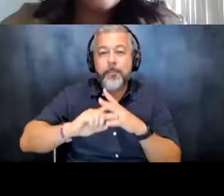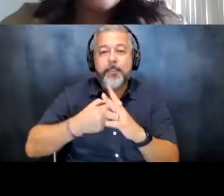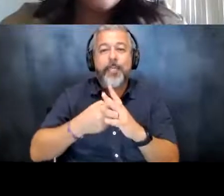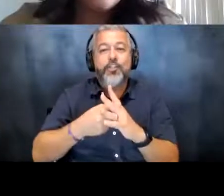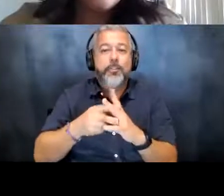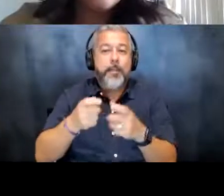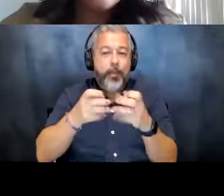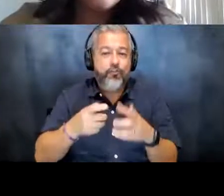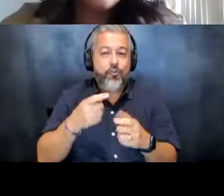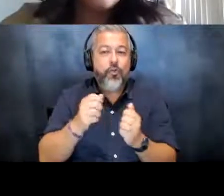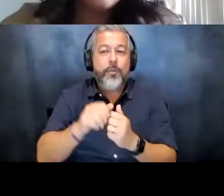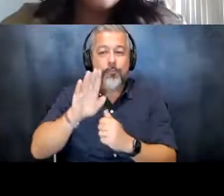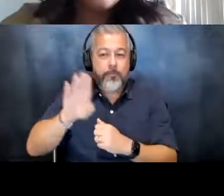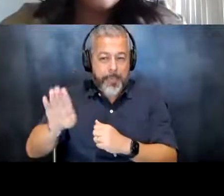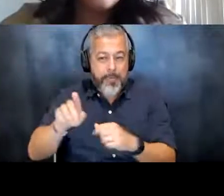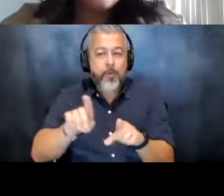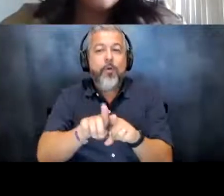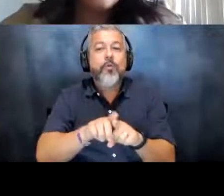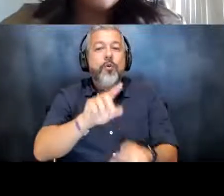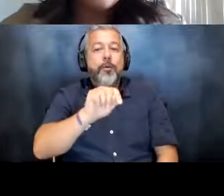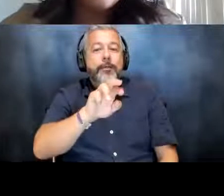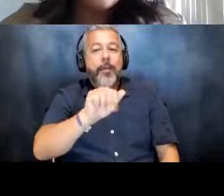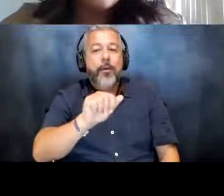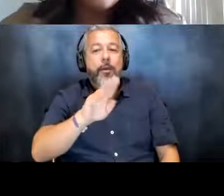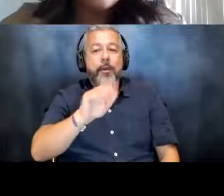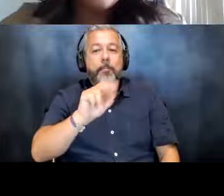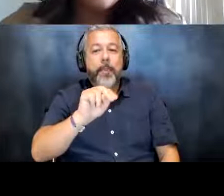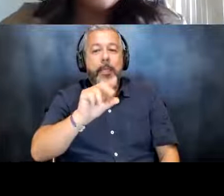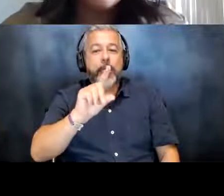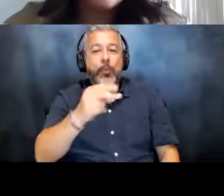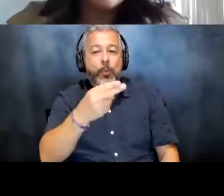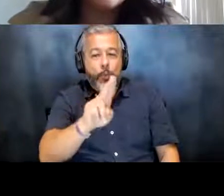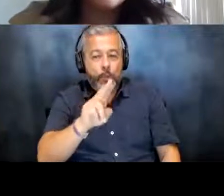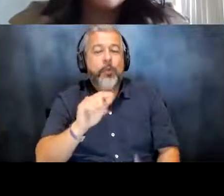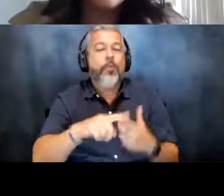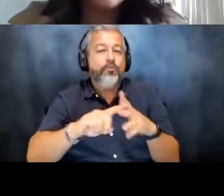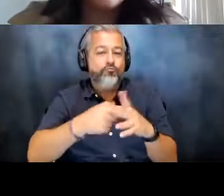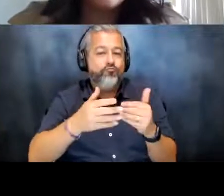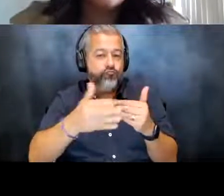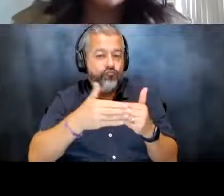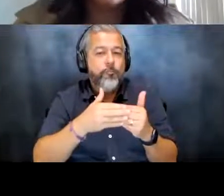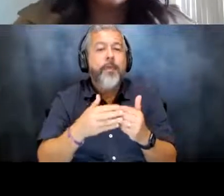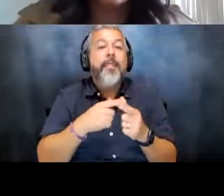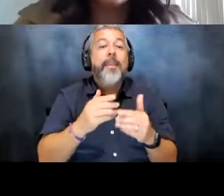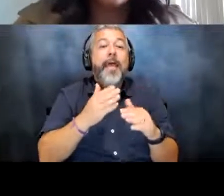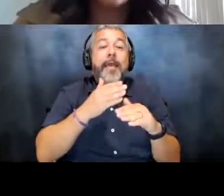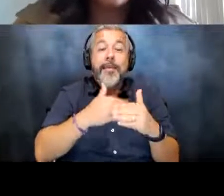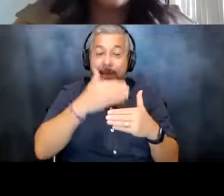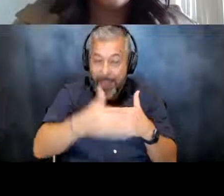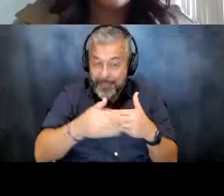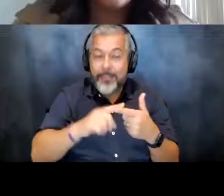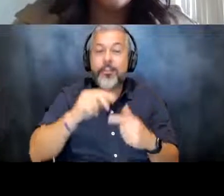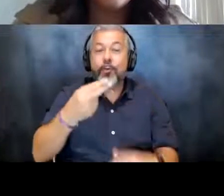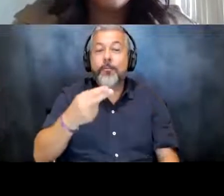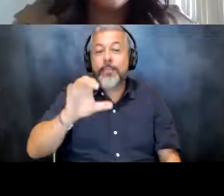also Tara Bandu again. Then after the Brilliant Beginnings concept, we will have a human-centered design